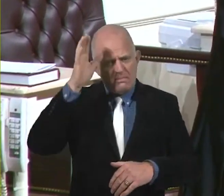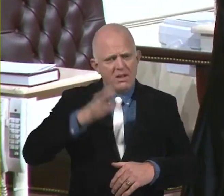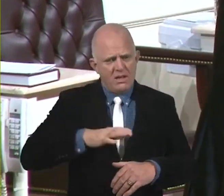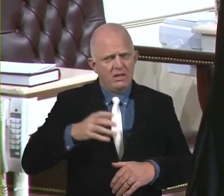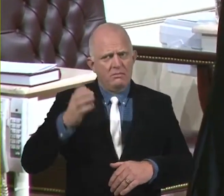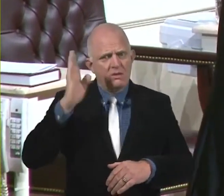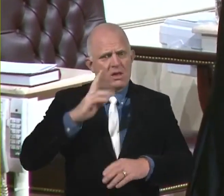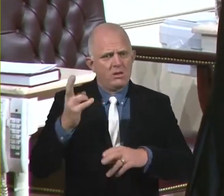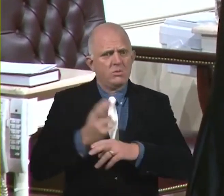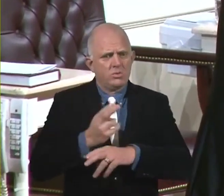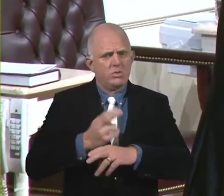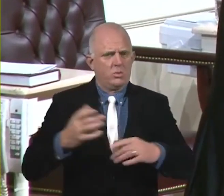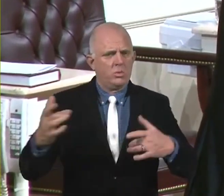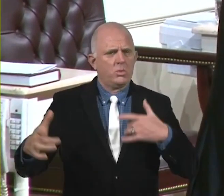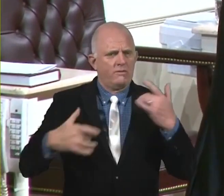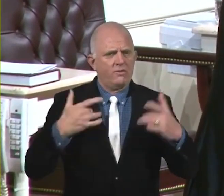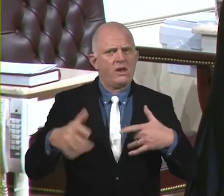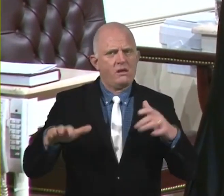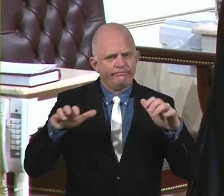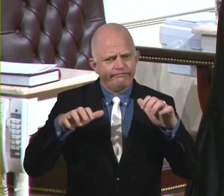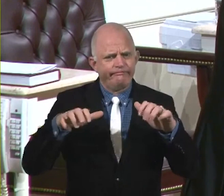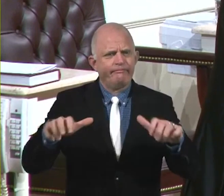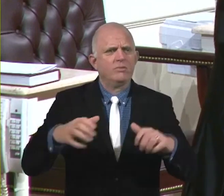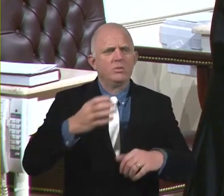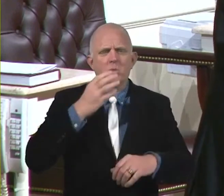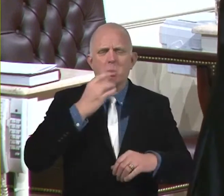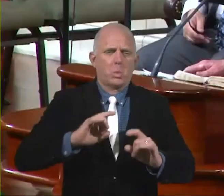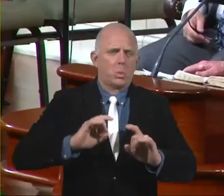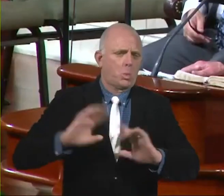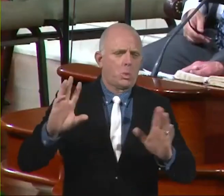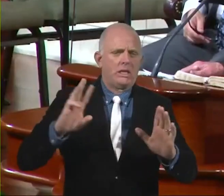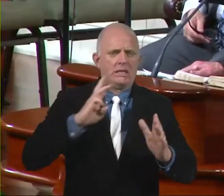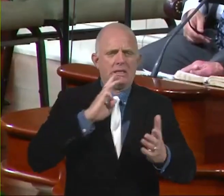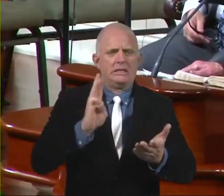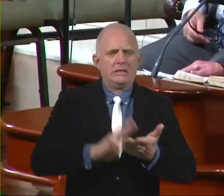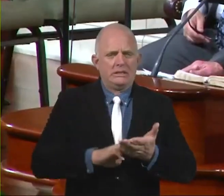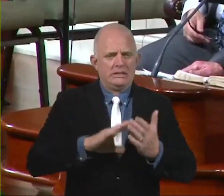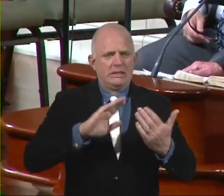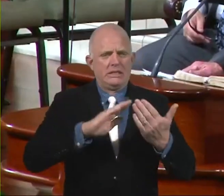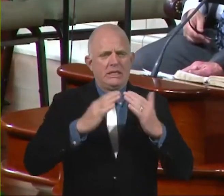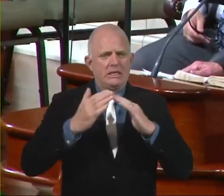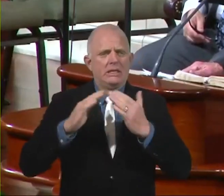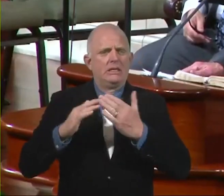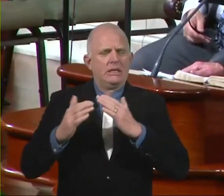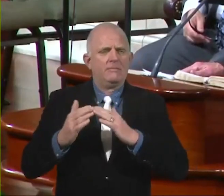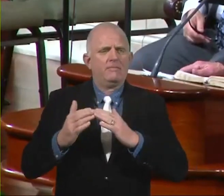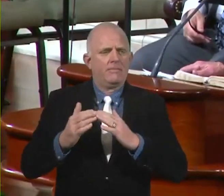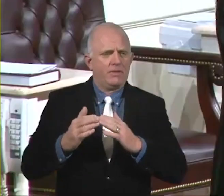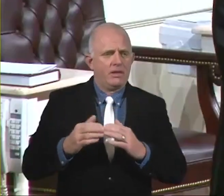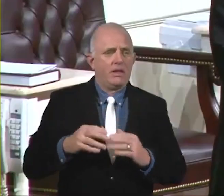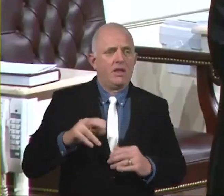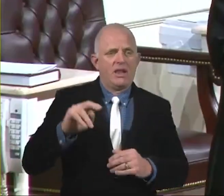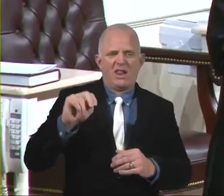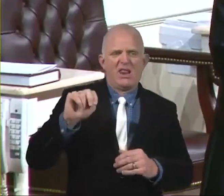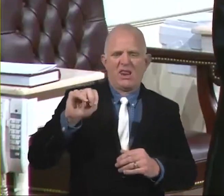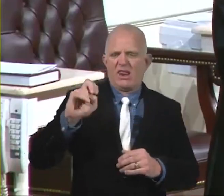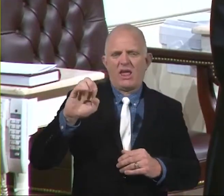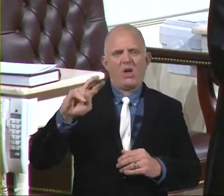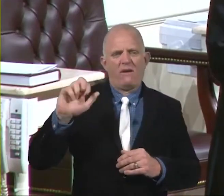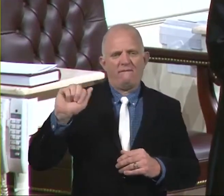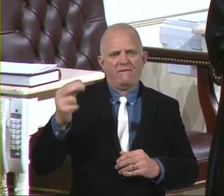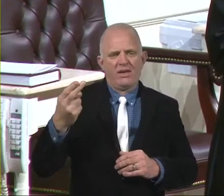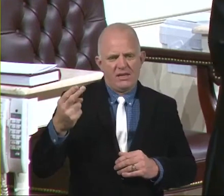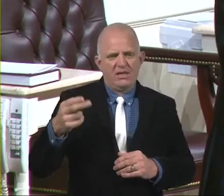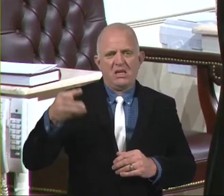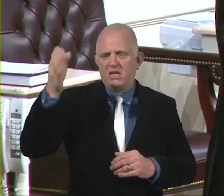whole city of that wickedest city in the world at that time, Nineveh. And he sent him